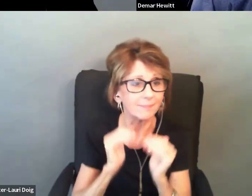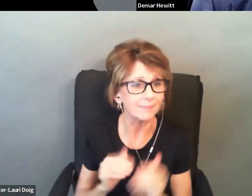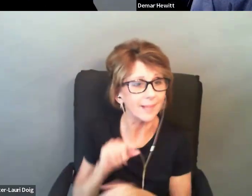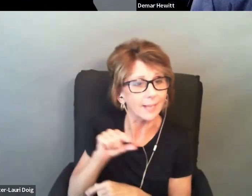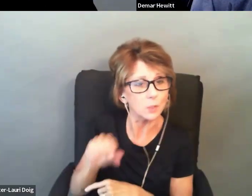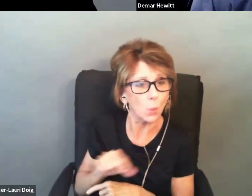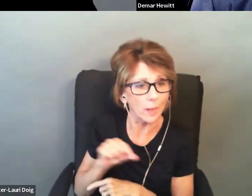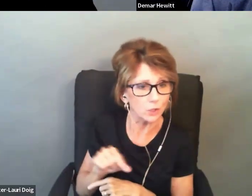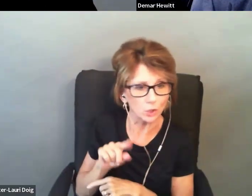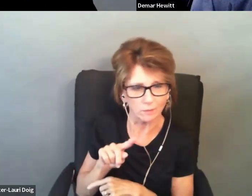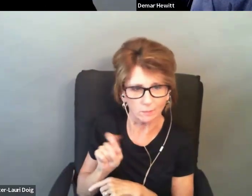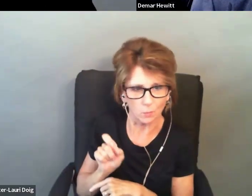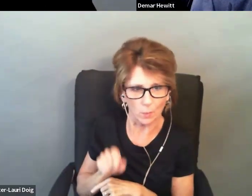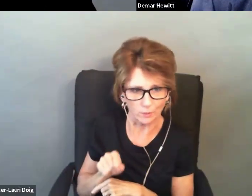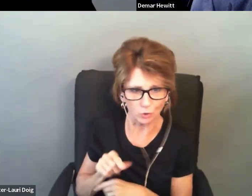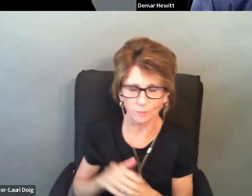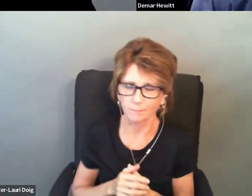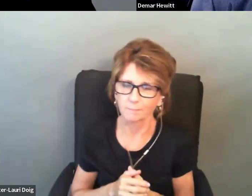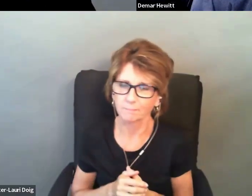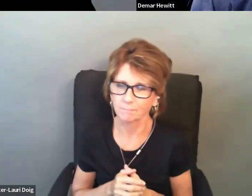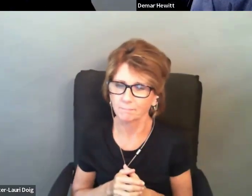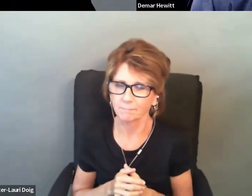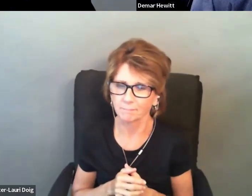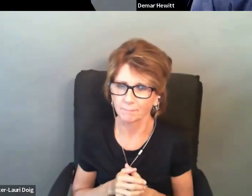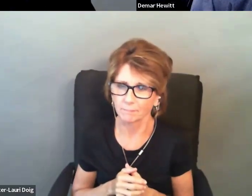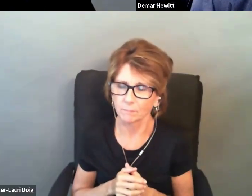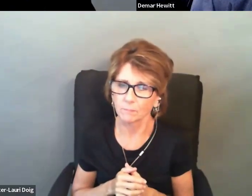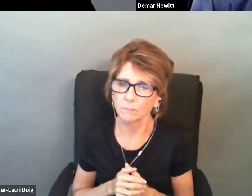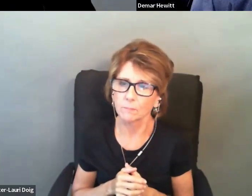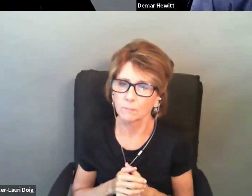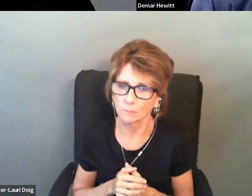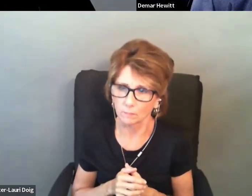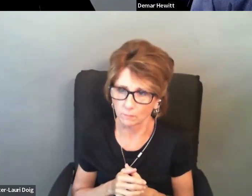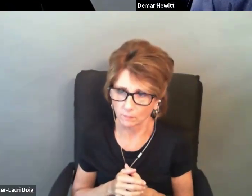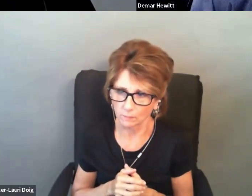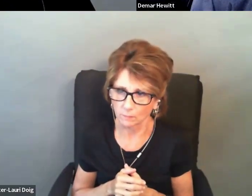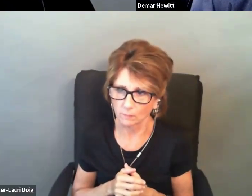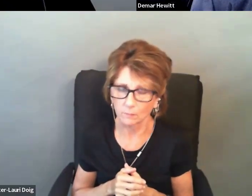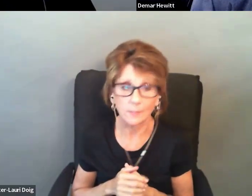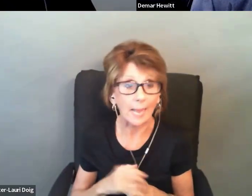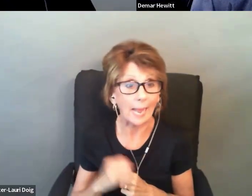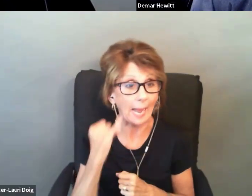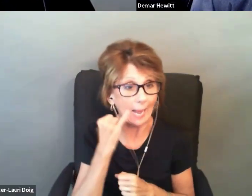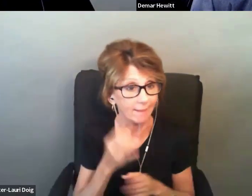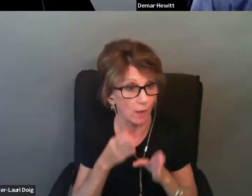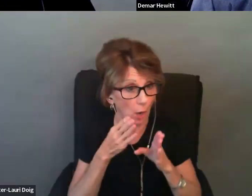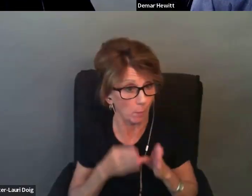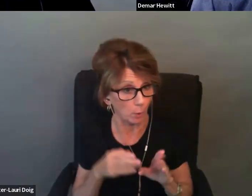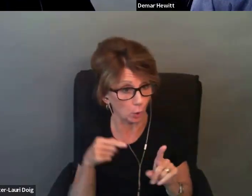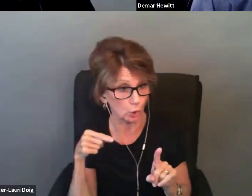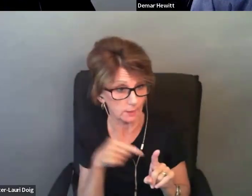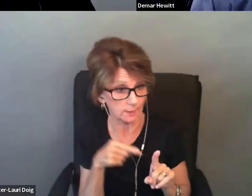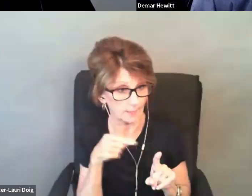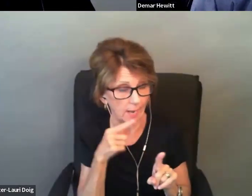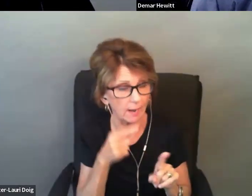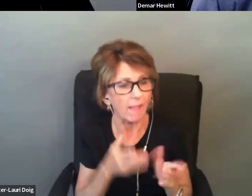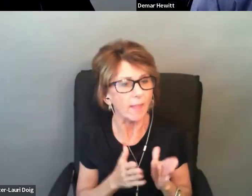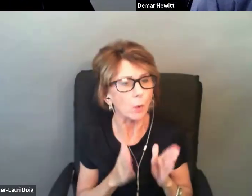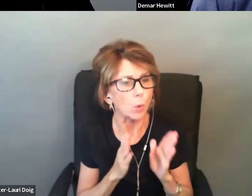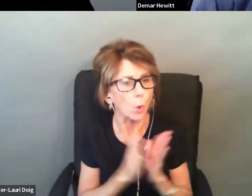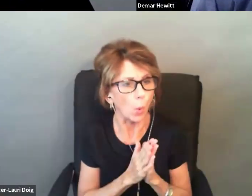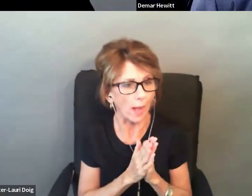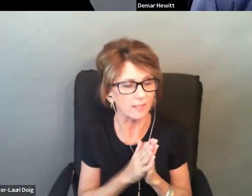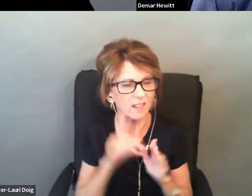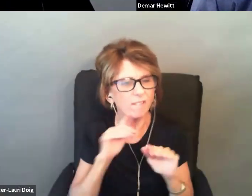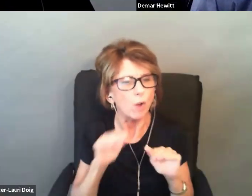is, if the accommodation request for a tenant is to move to a lower level of a